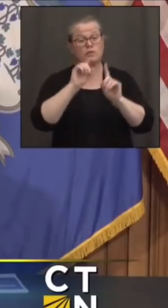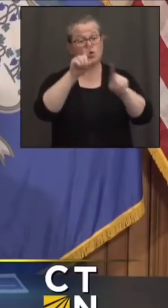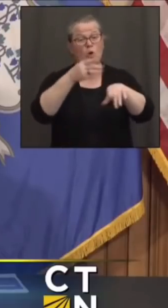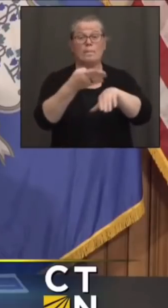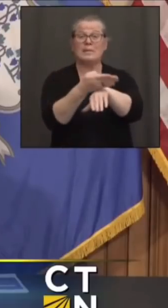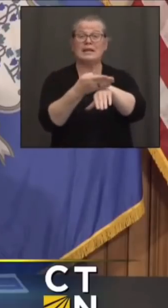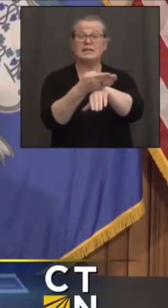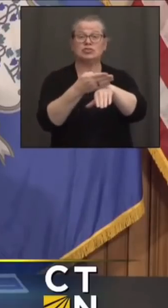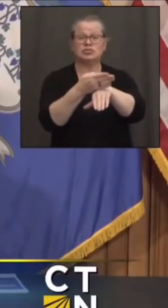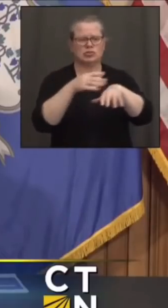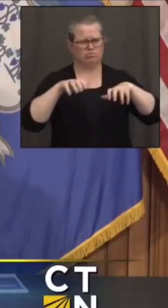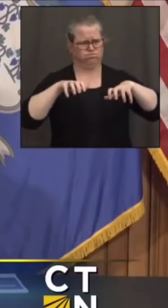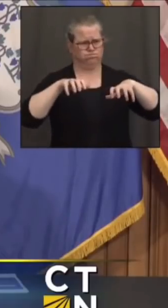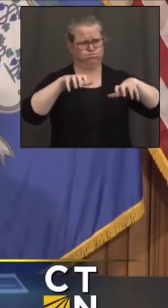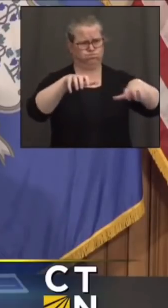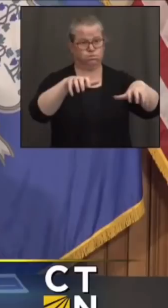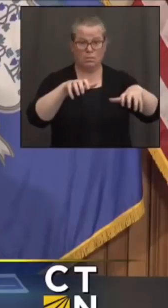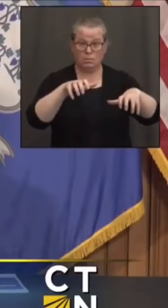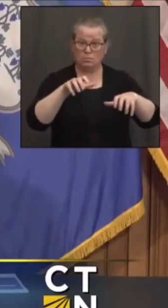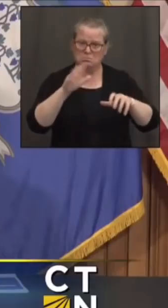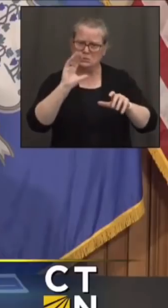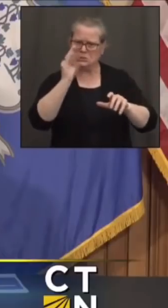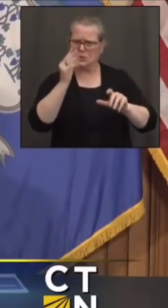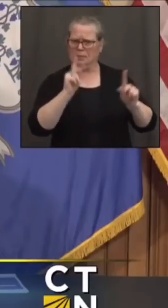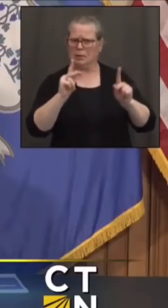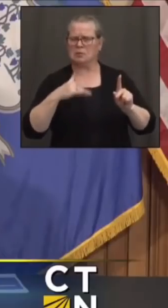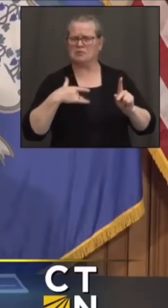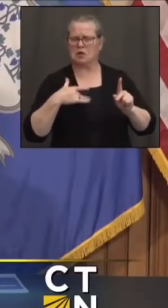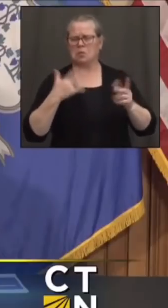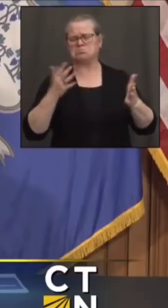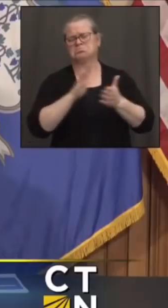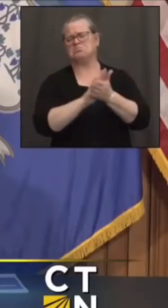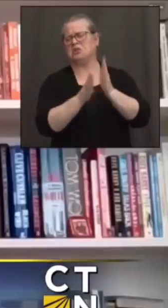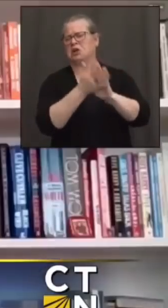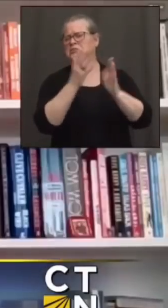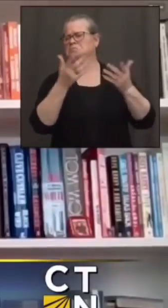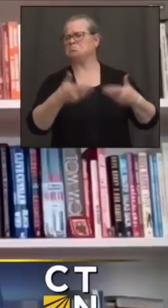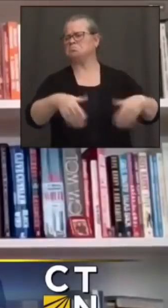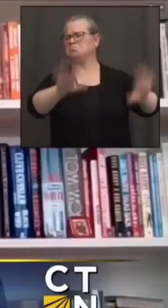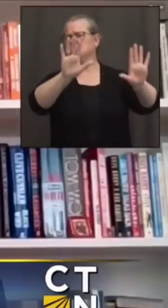done. Do you think it's done, or are you concerned for our future still?